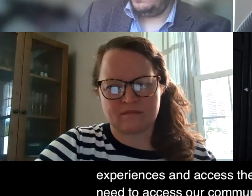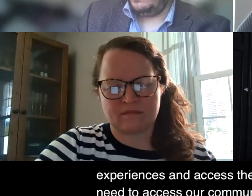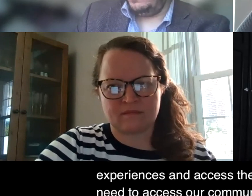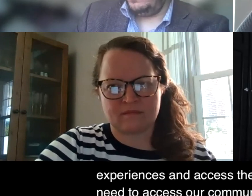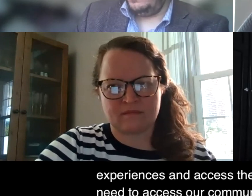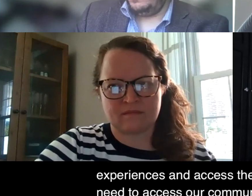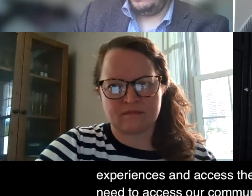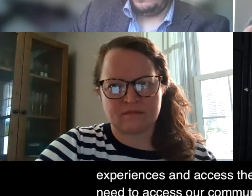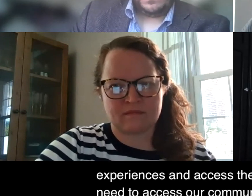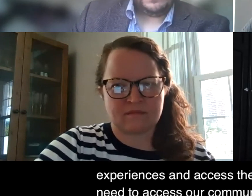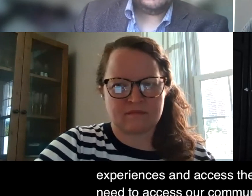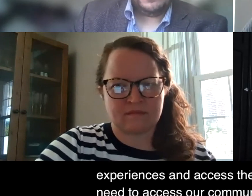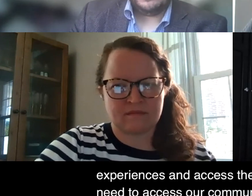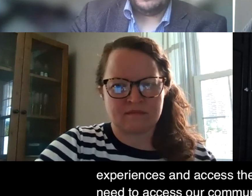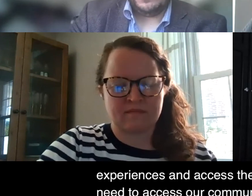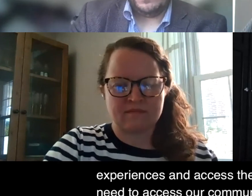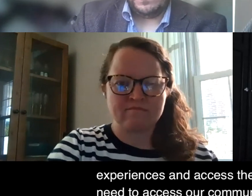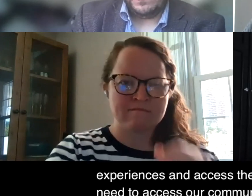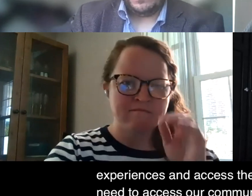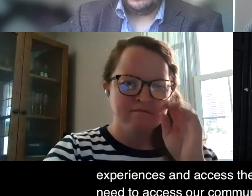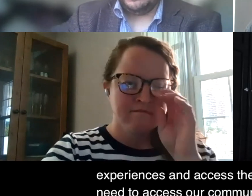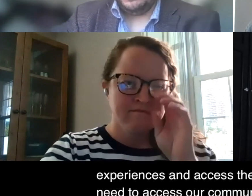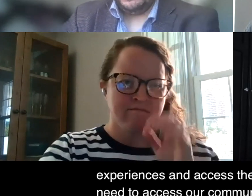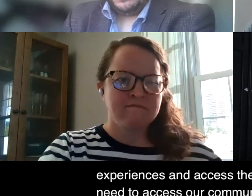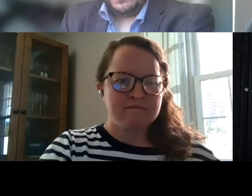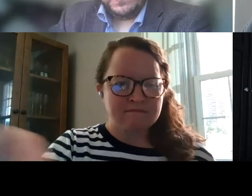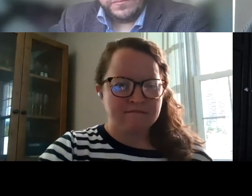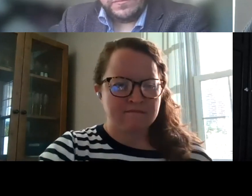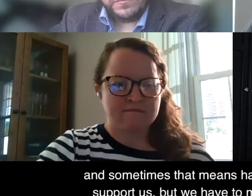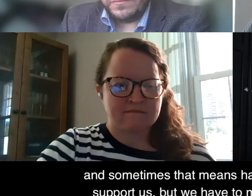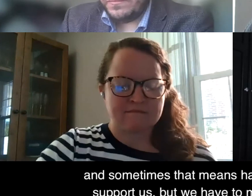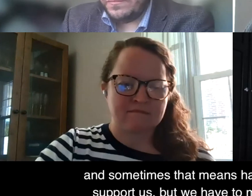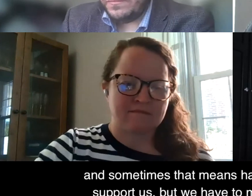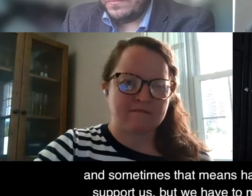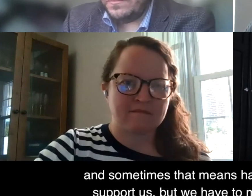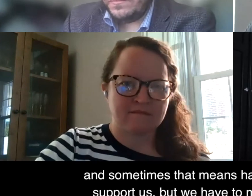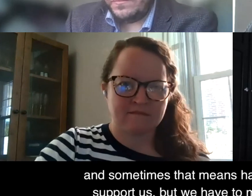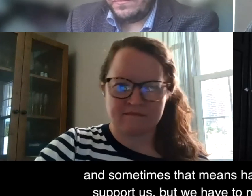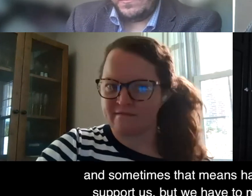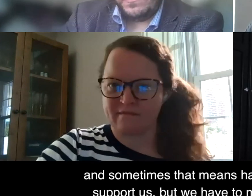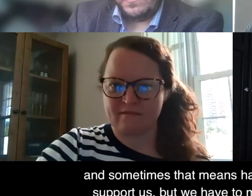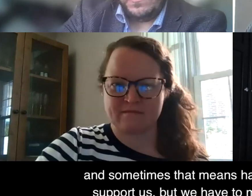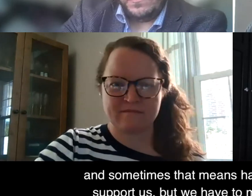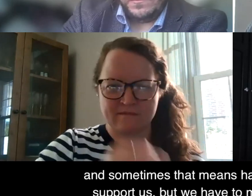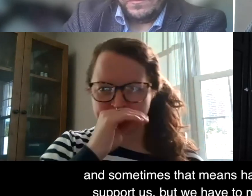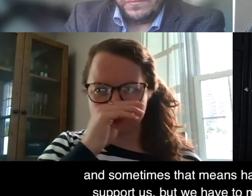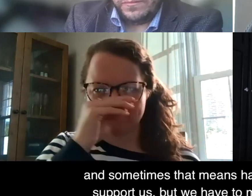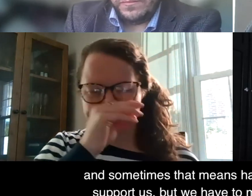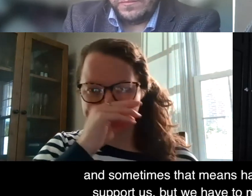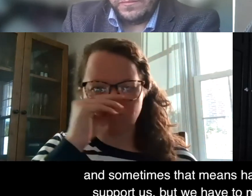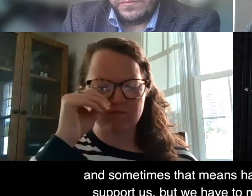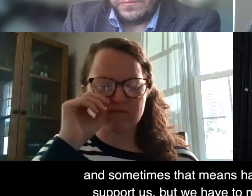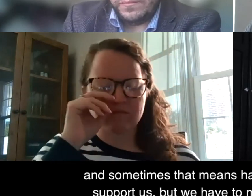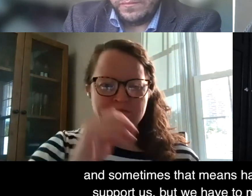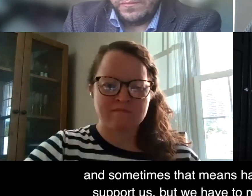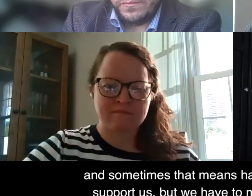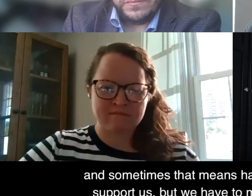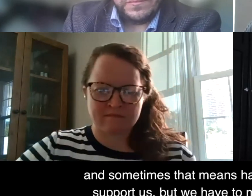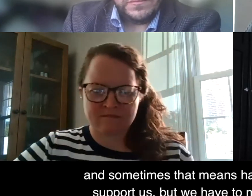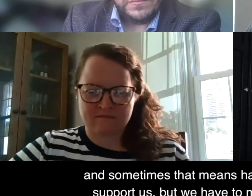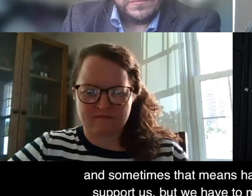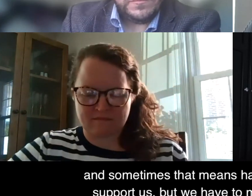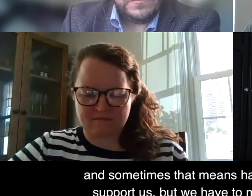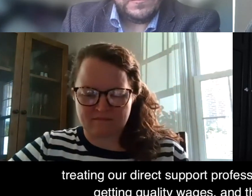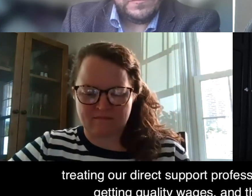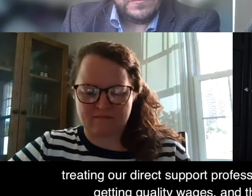access their community. We all need to access our community in different ways. And sometimes that means having someone there to support us, but we have to make sure